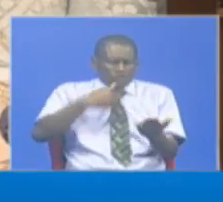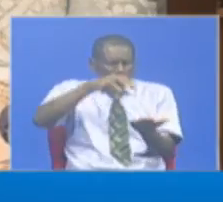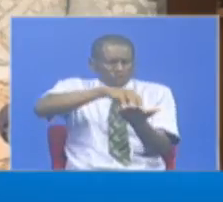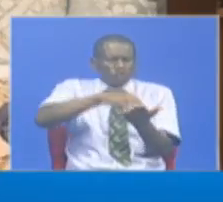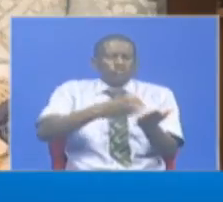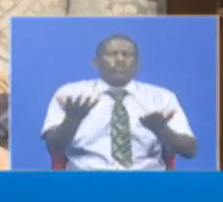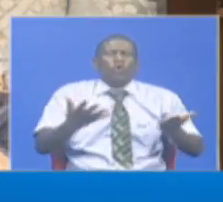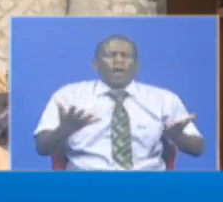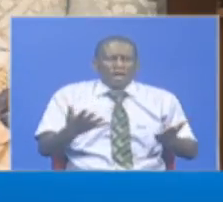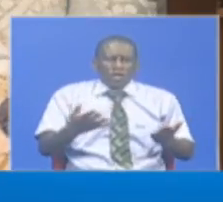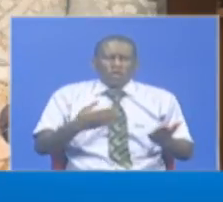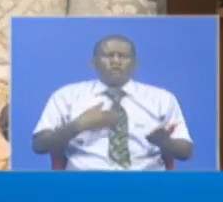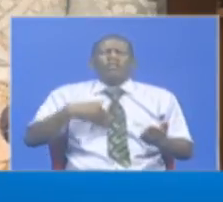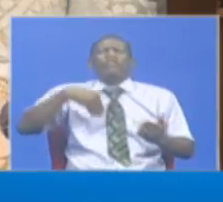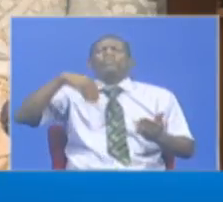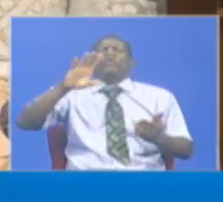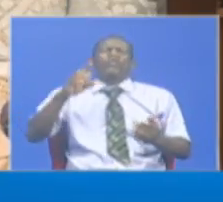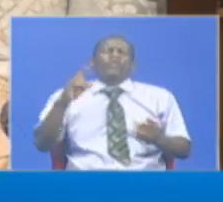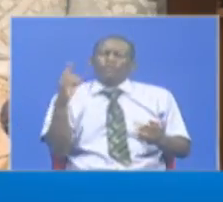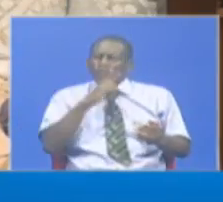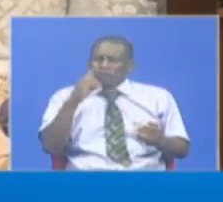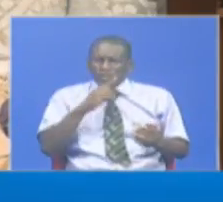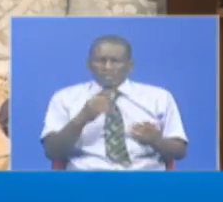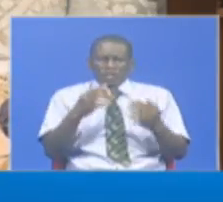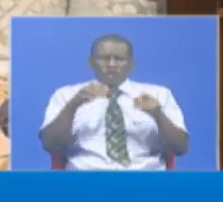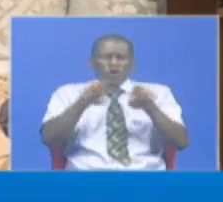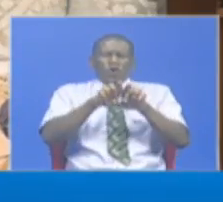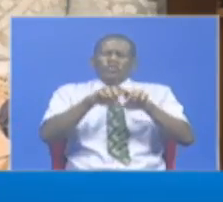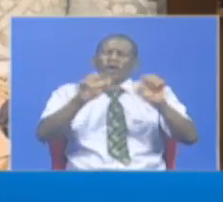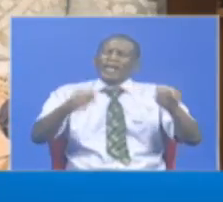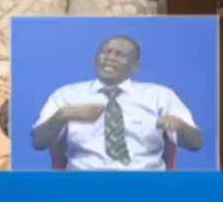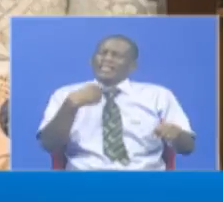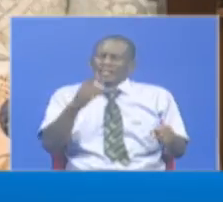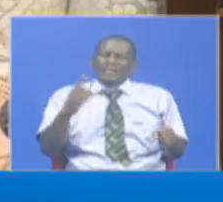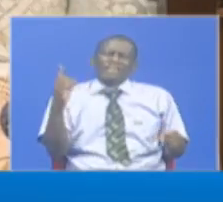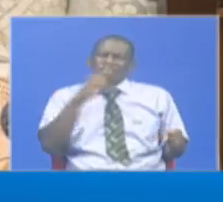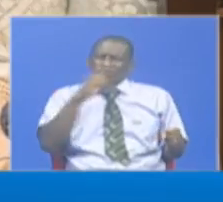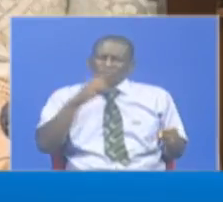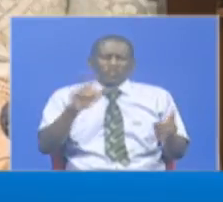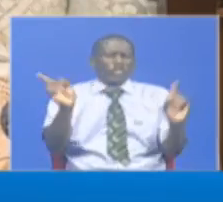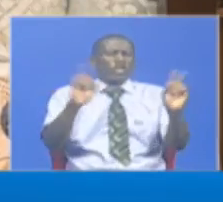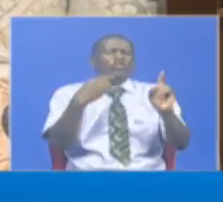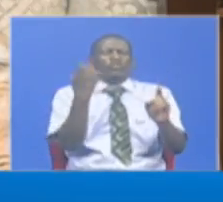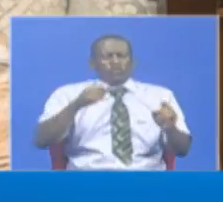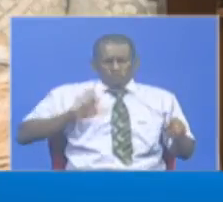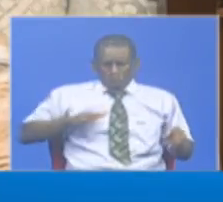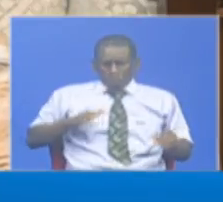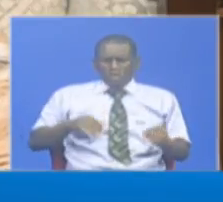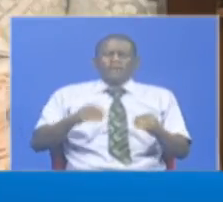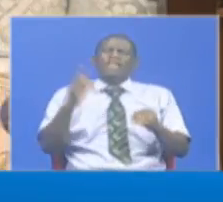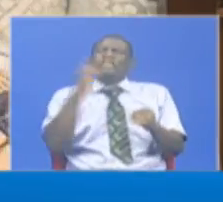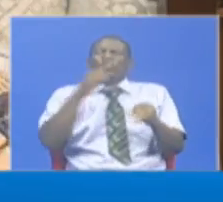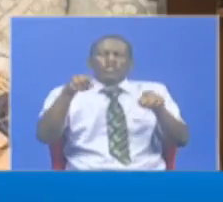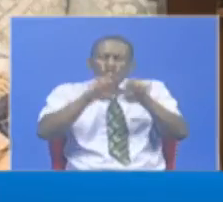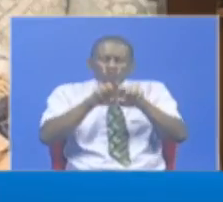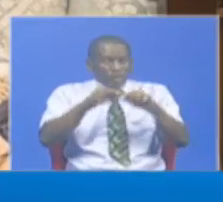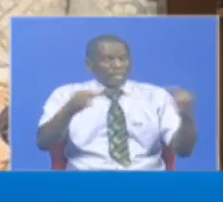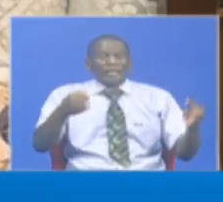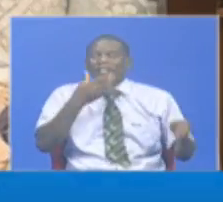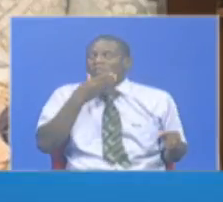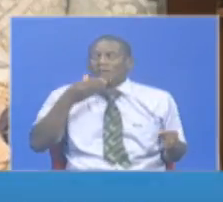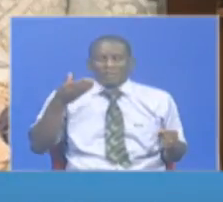there is more increased violence. Let me also say violence is not just for women, it is also for men. But we